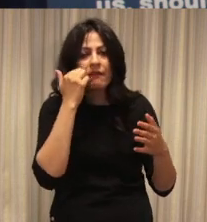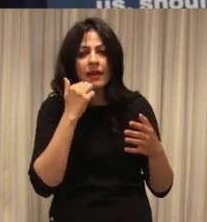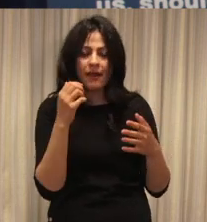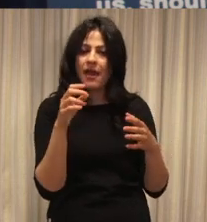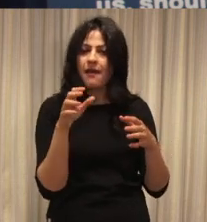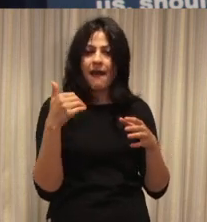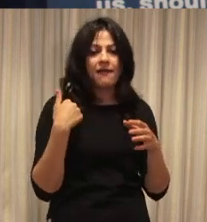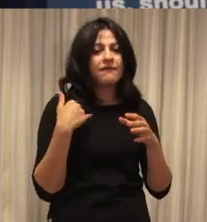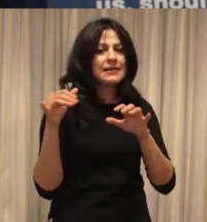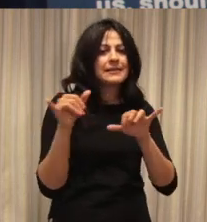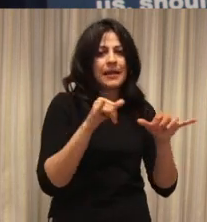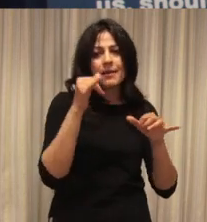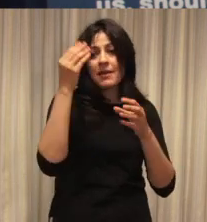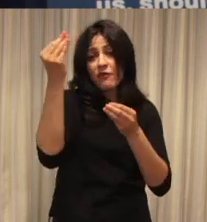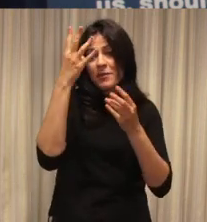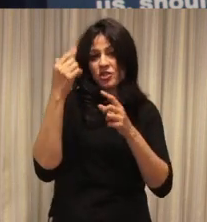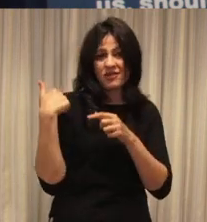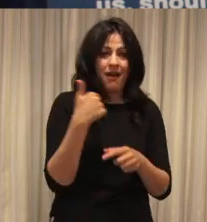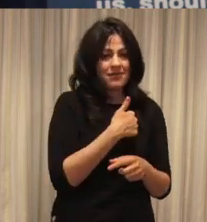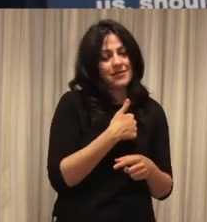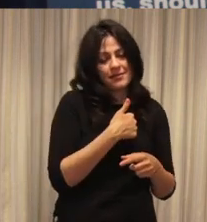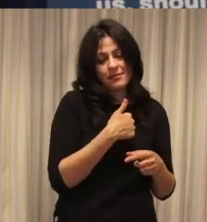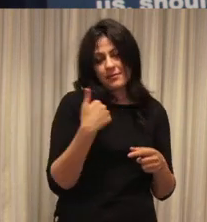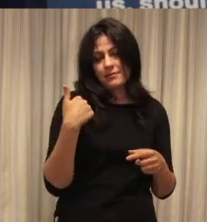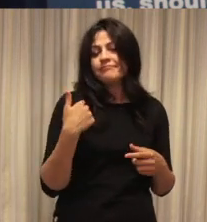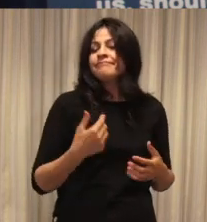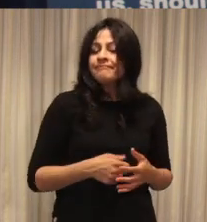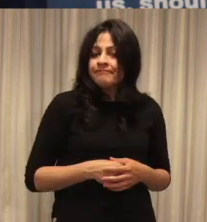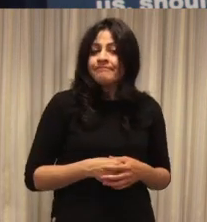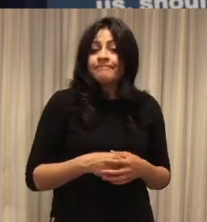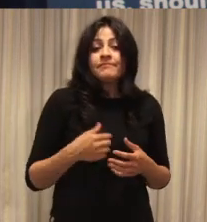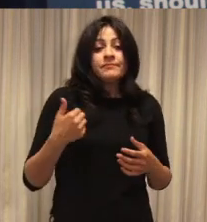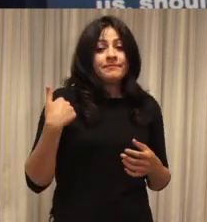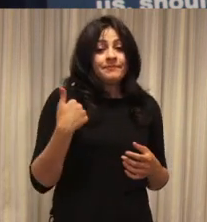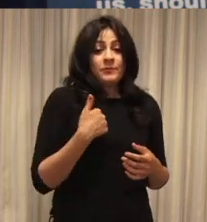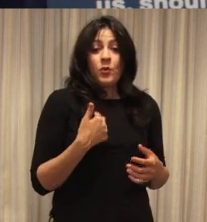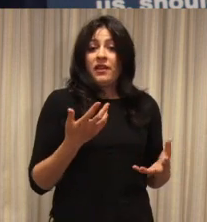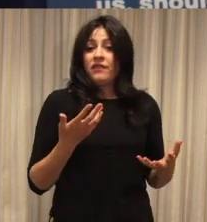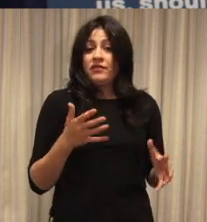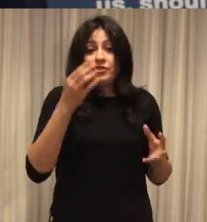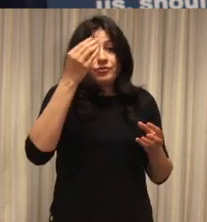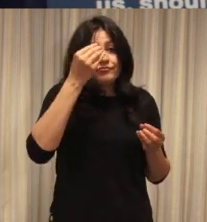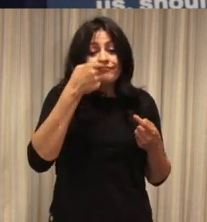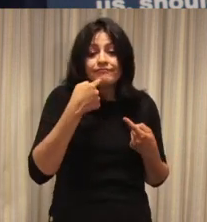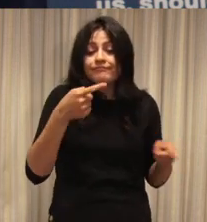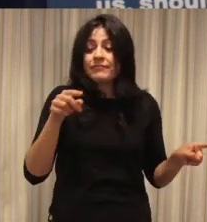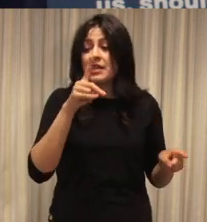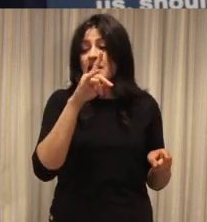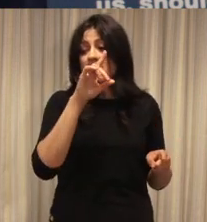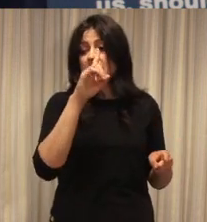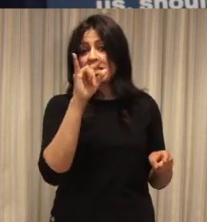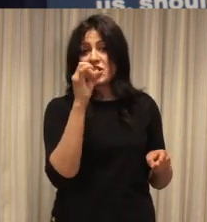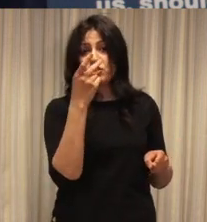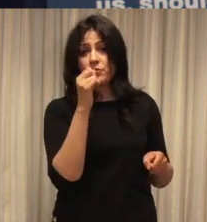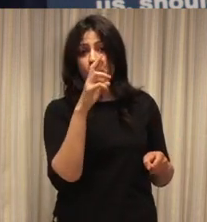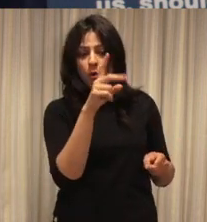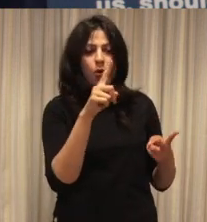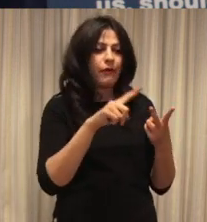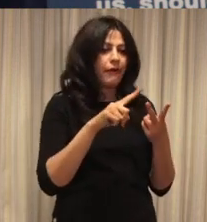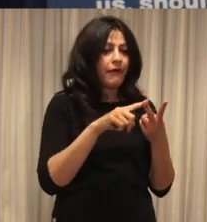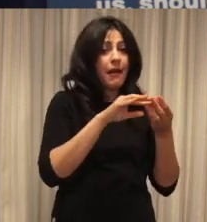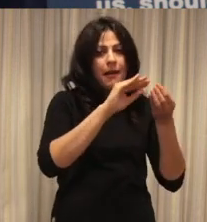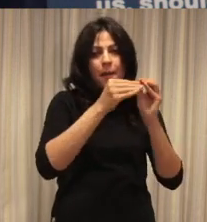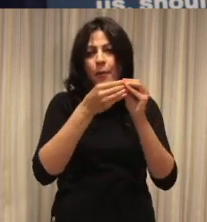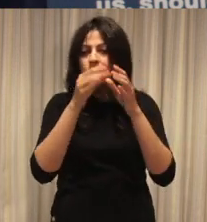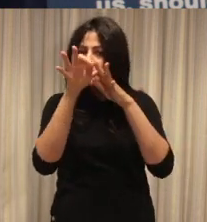these decisions. As we announced that dashboard and talked about those metrics and showed both